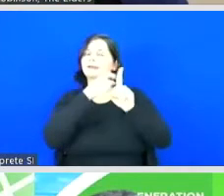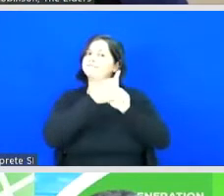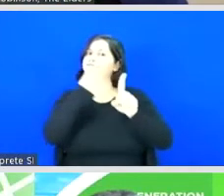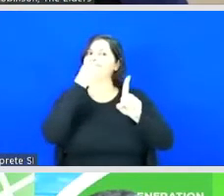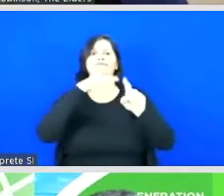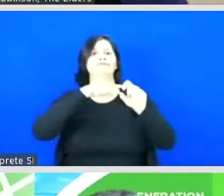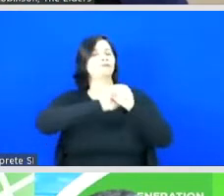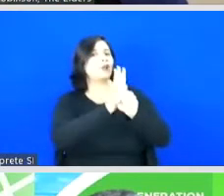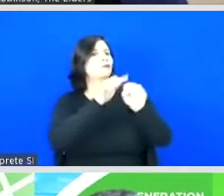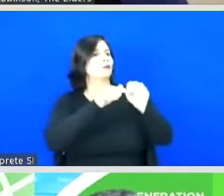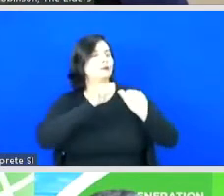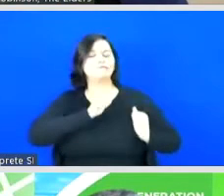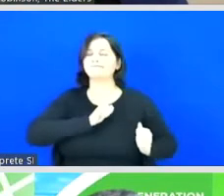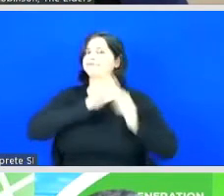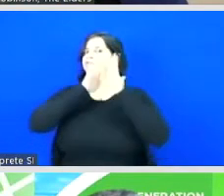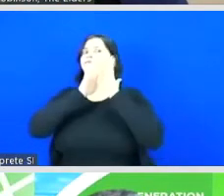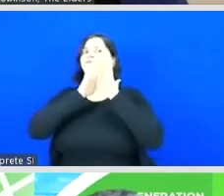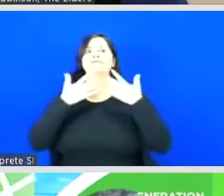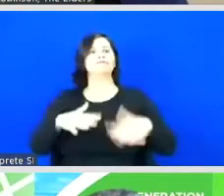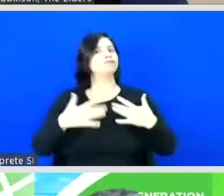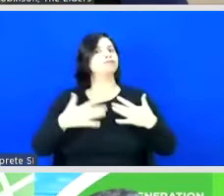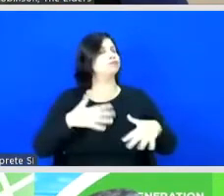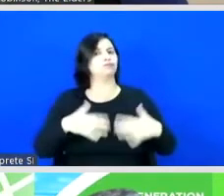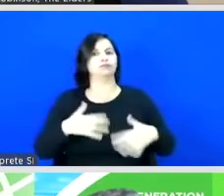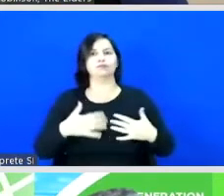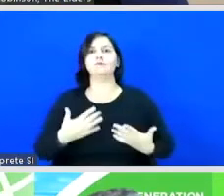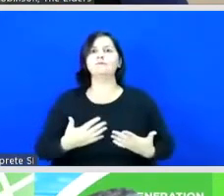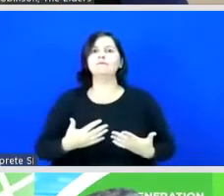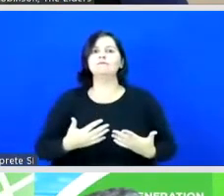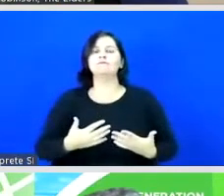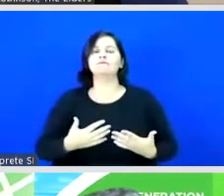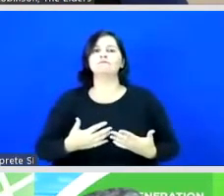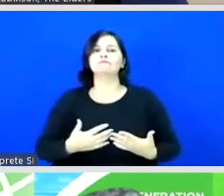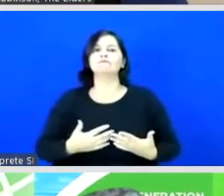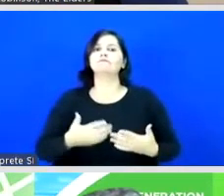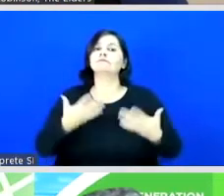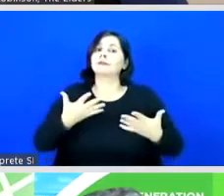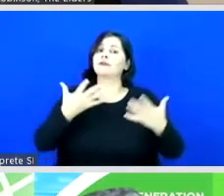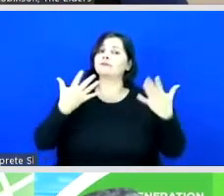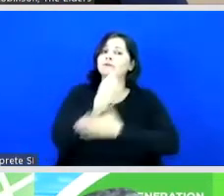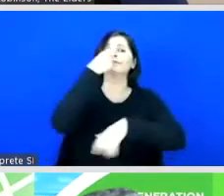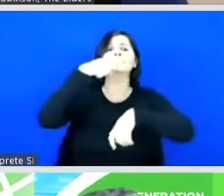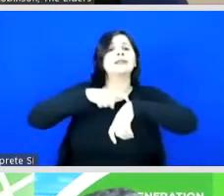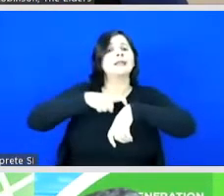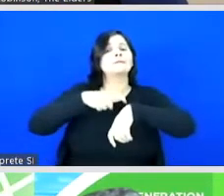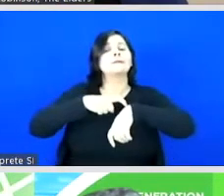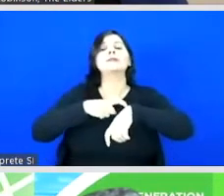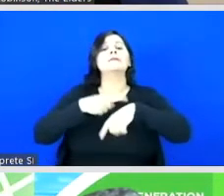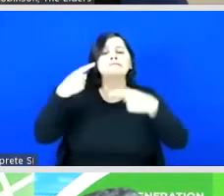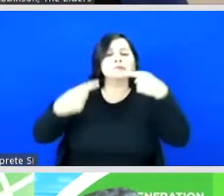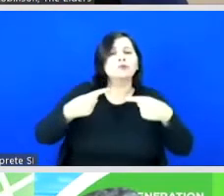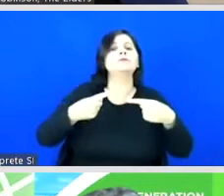healthier, better health systems, stronger and with better capacities. That will also help us